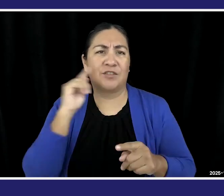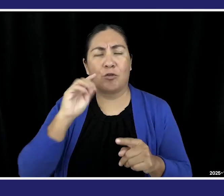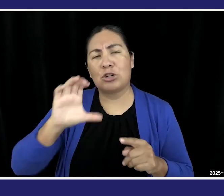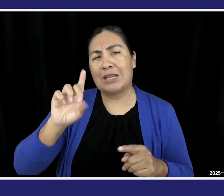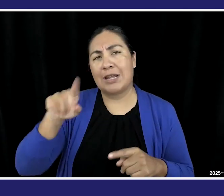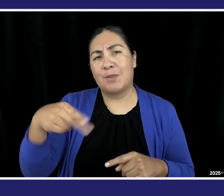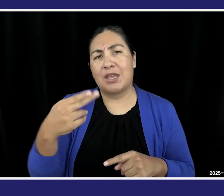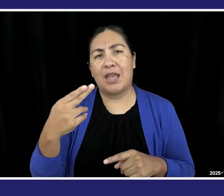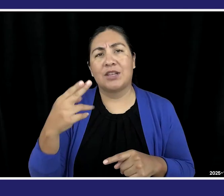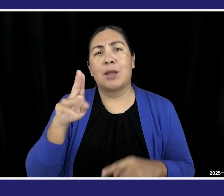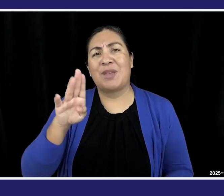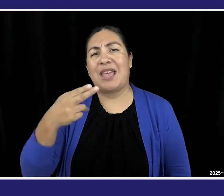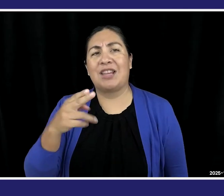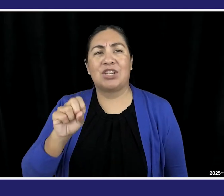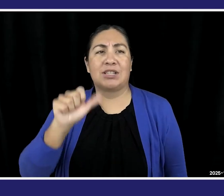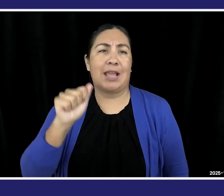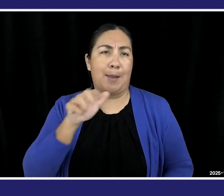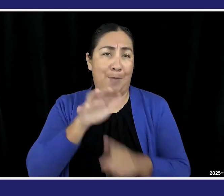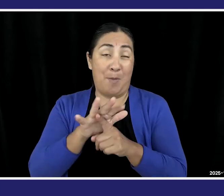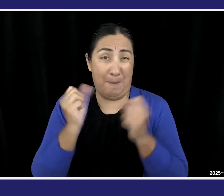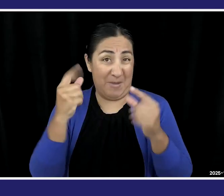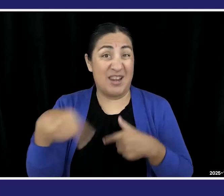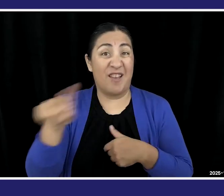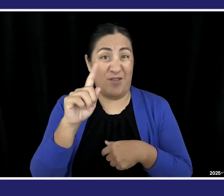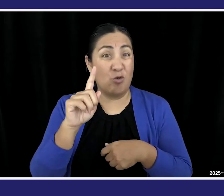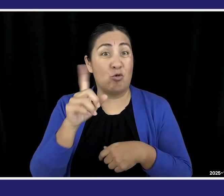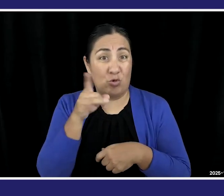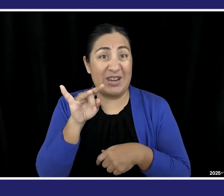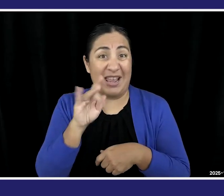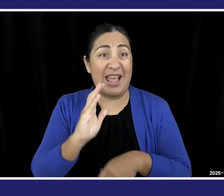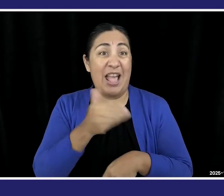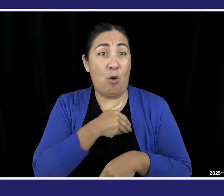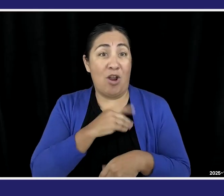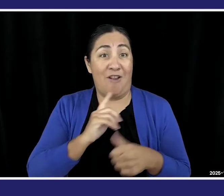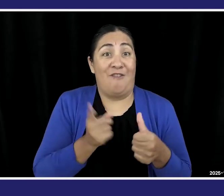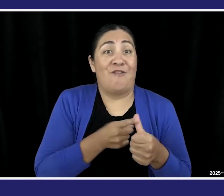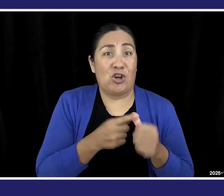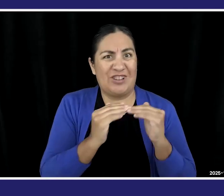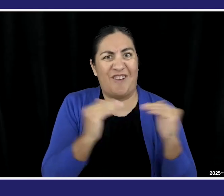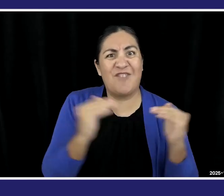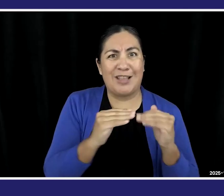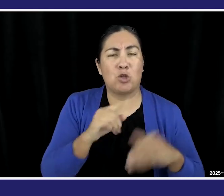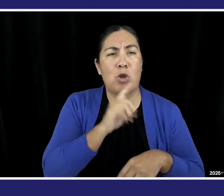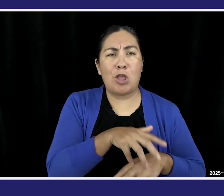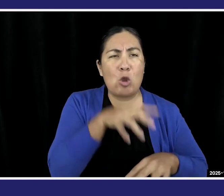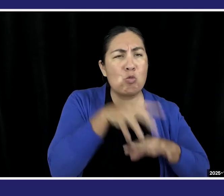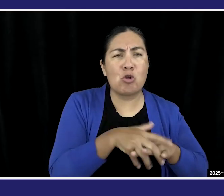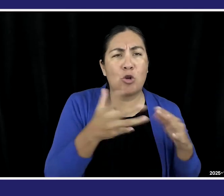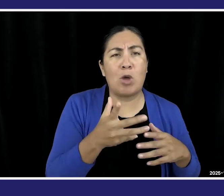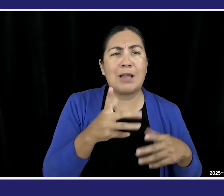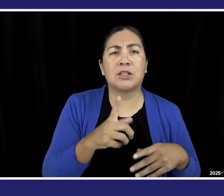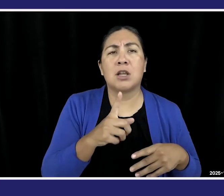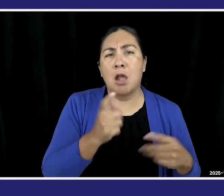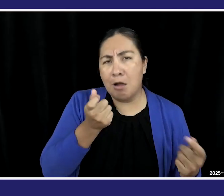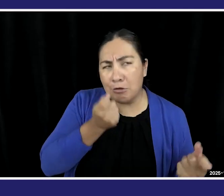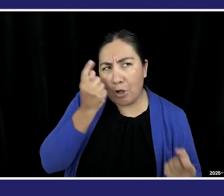you chimed in, our first phase was rooted in a comprehensive community engagement where CDPH conducted